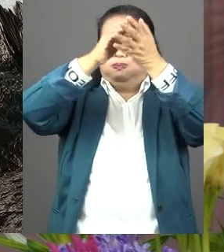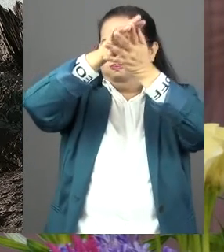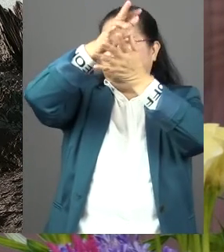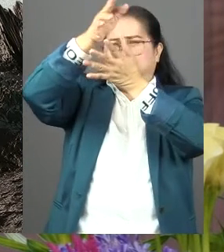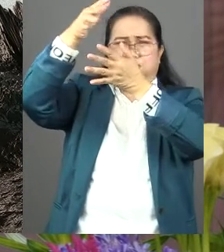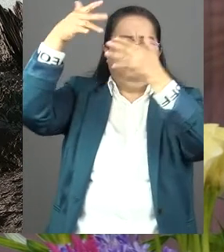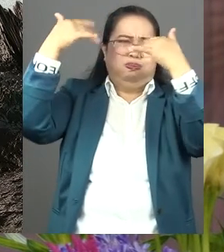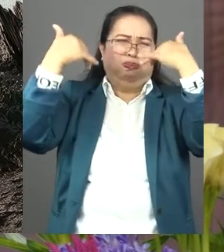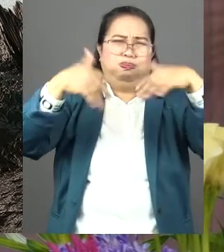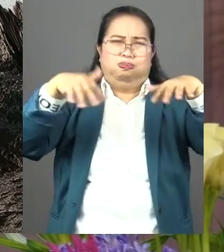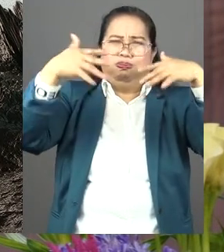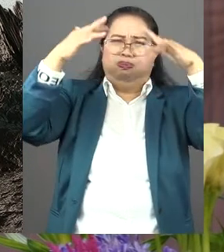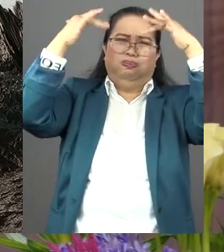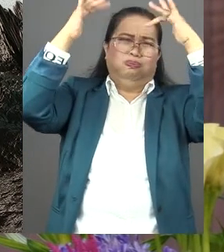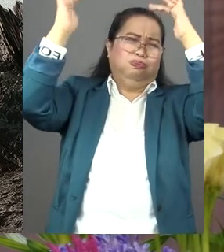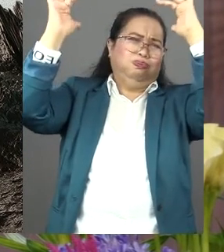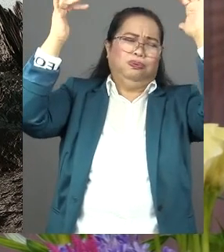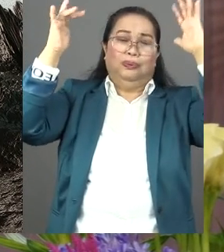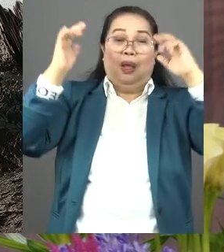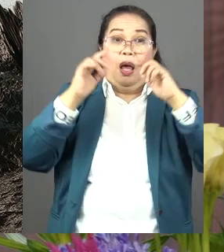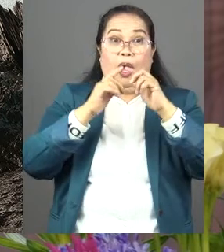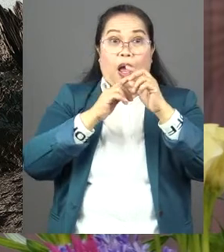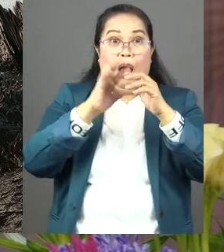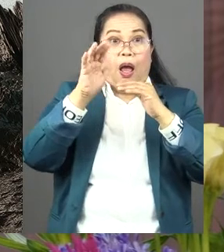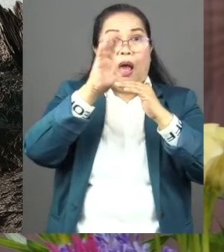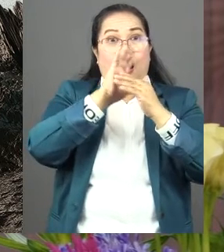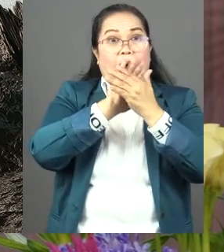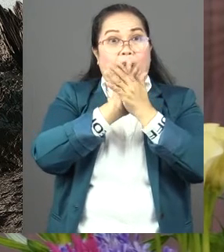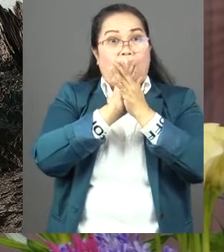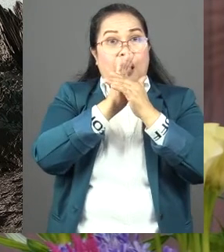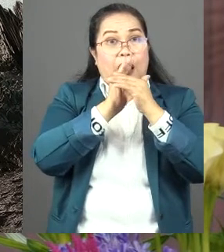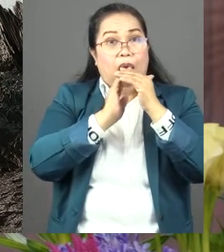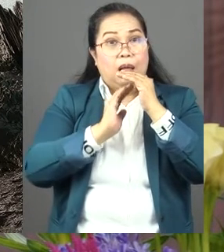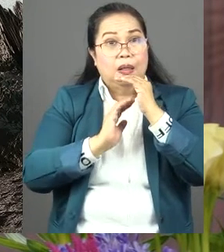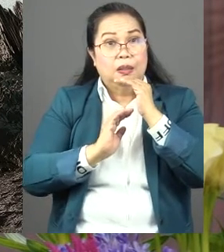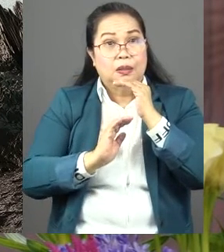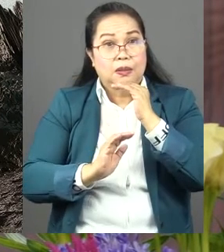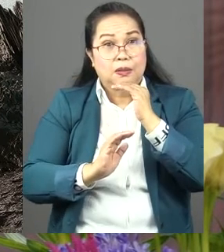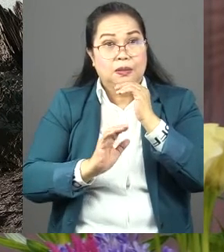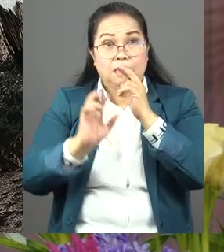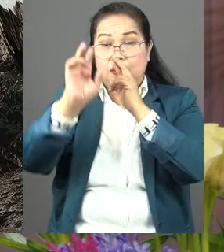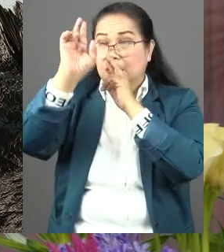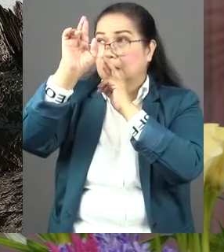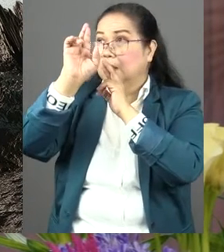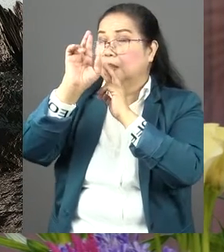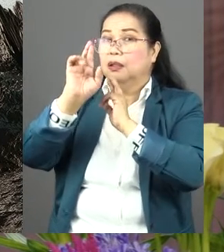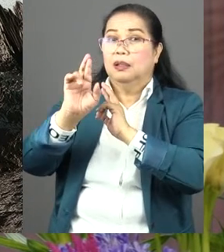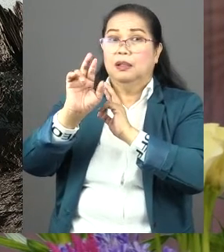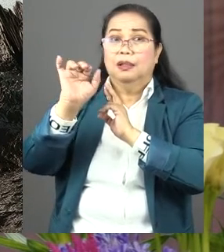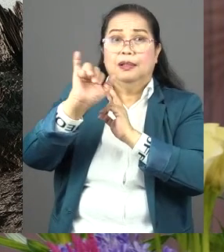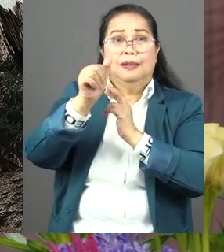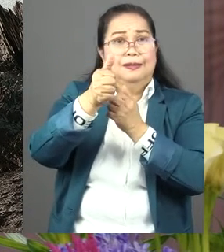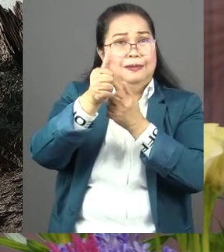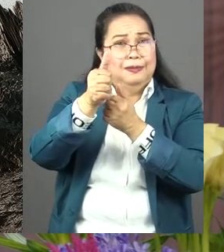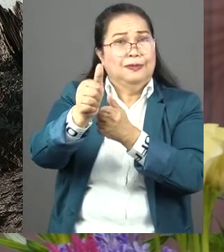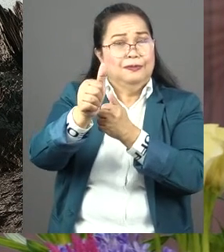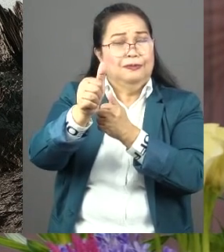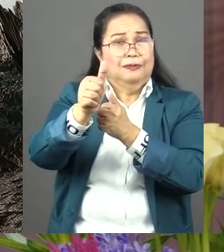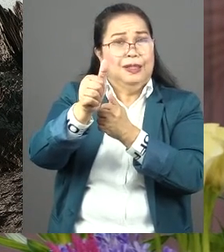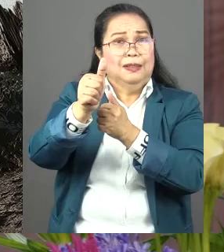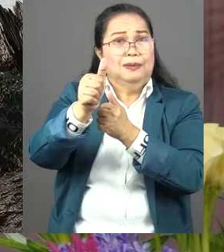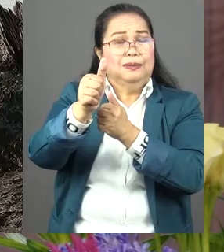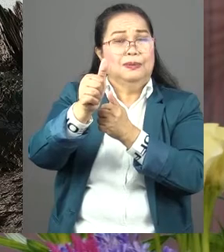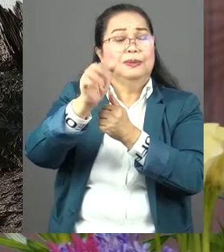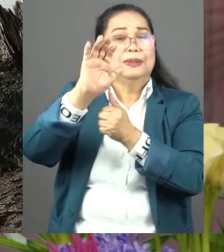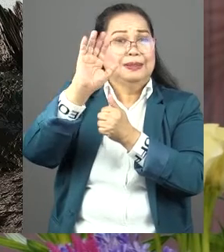and majesty, would be so humble. And this leads us to reverence, and we become like him, a willing